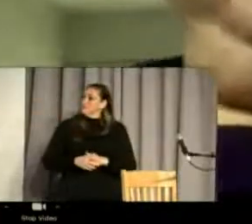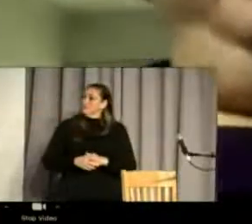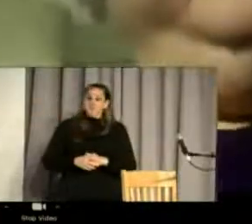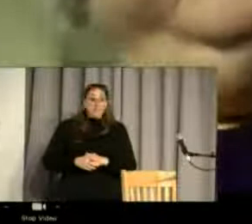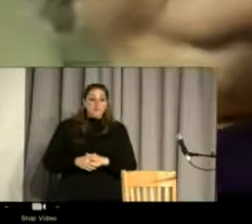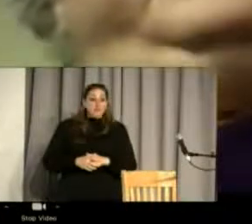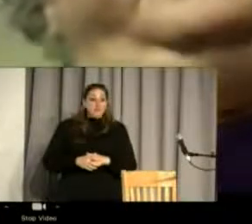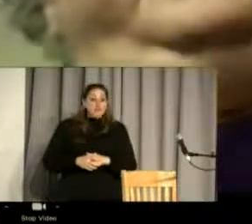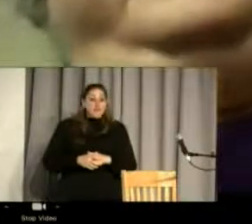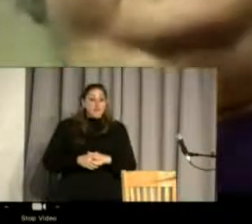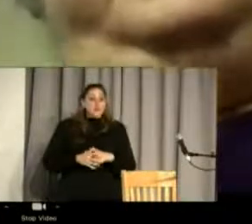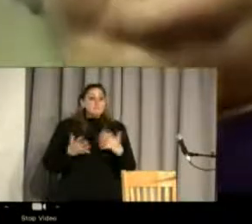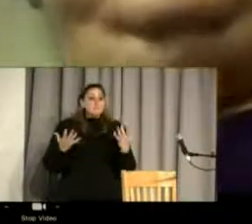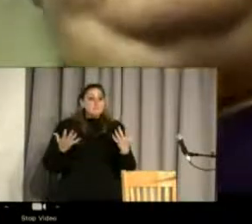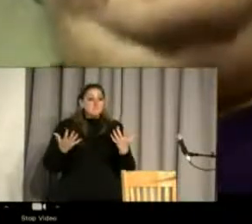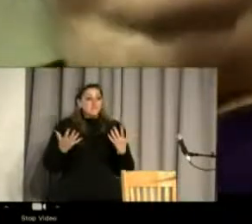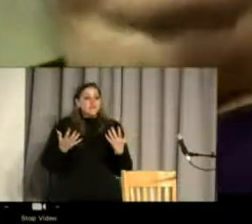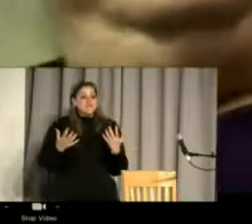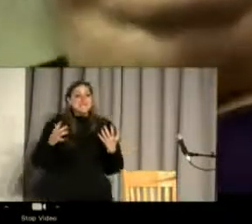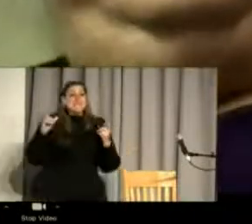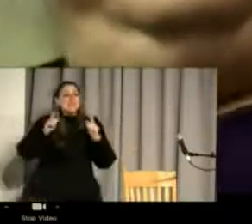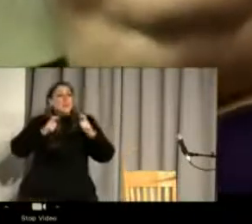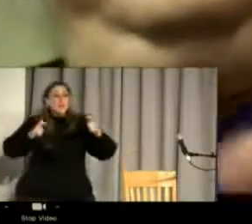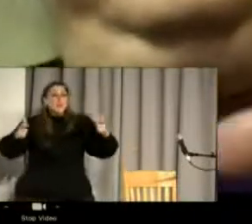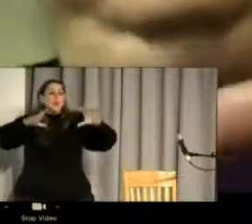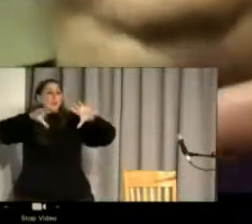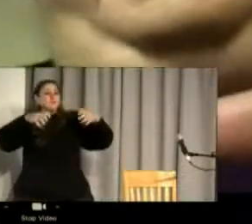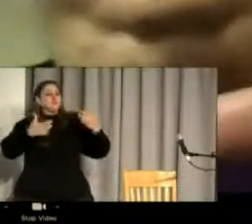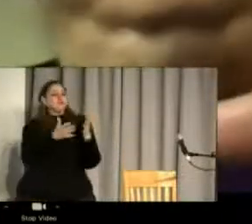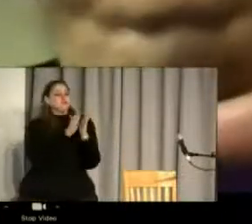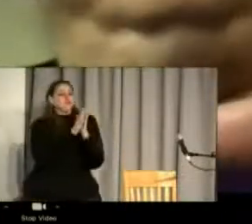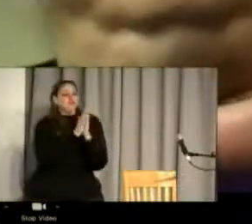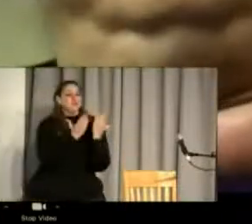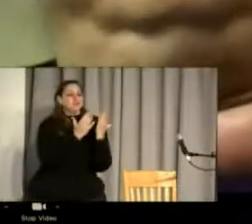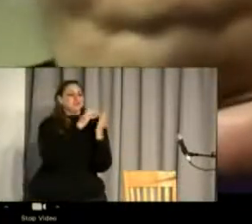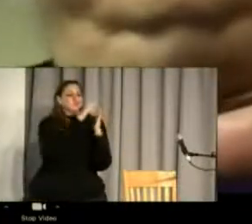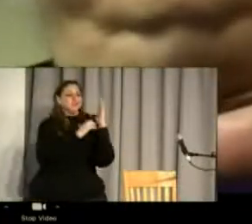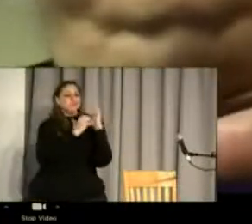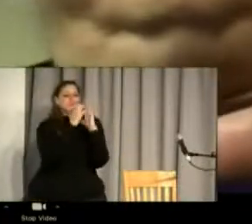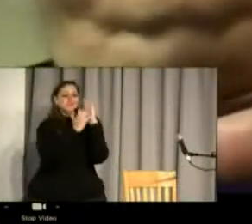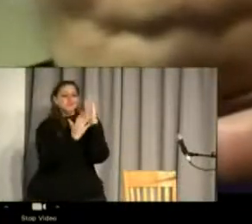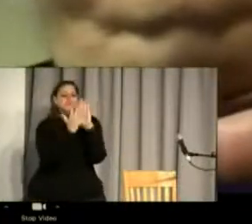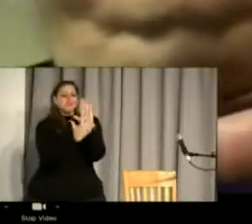So there's a huge body of literature that